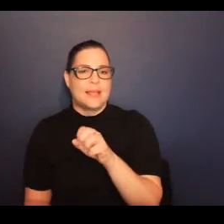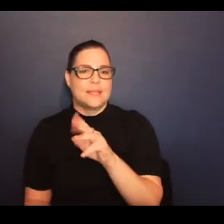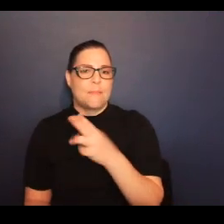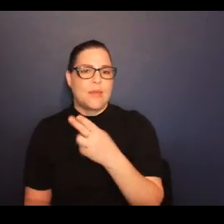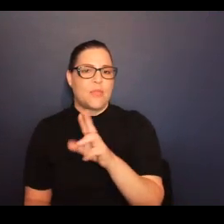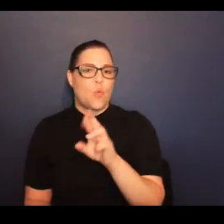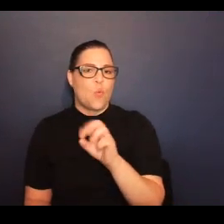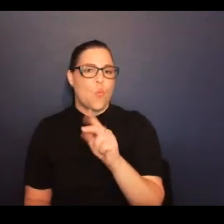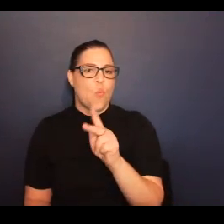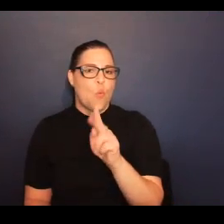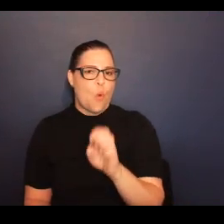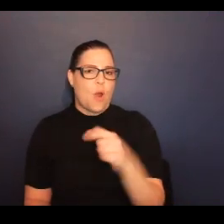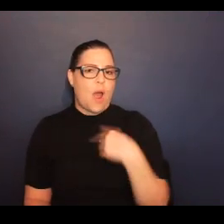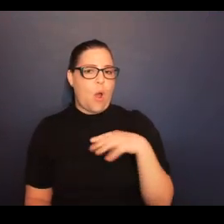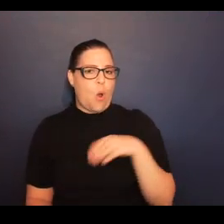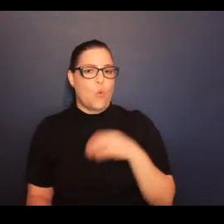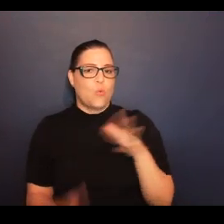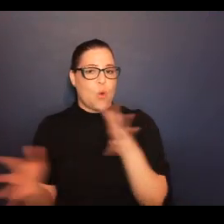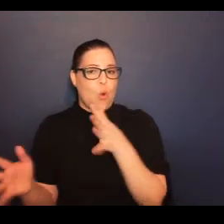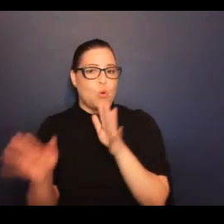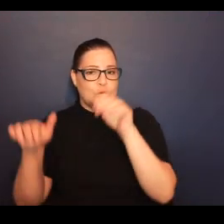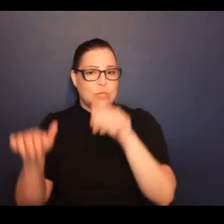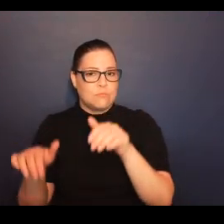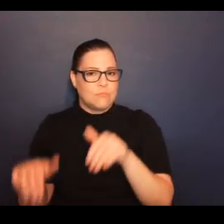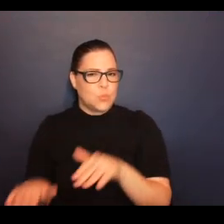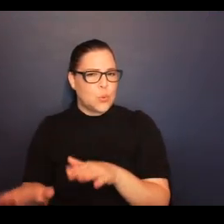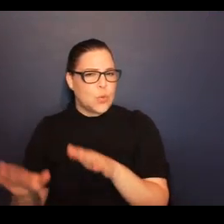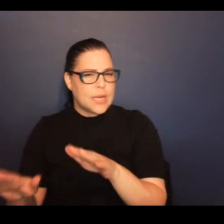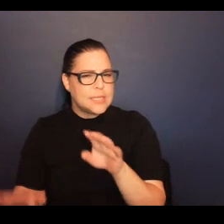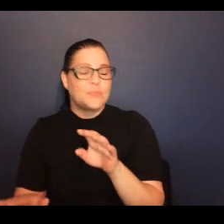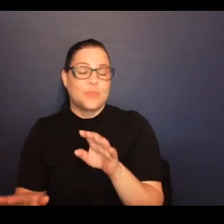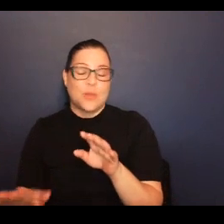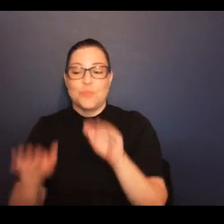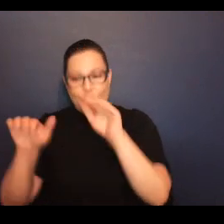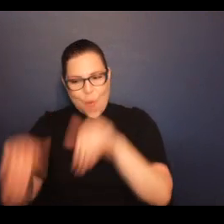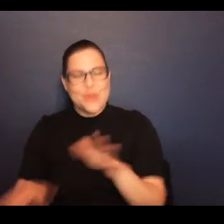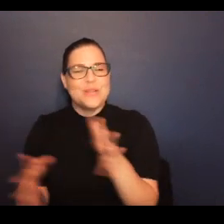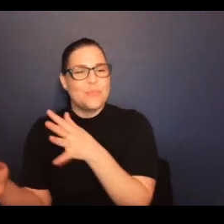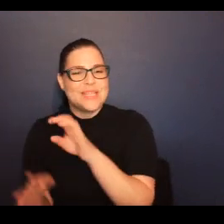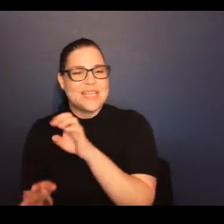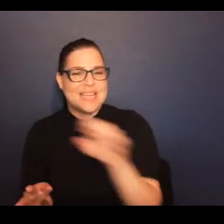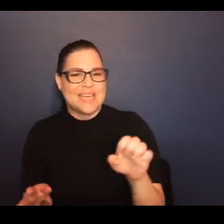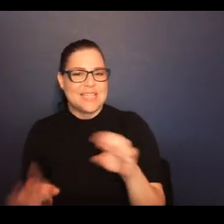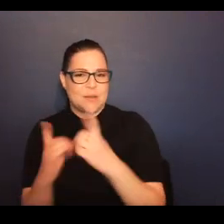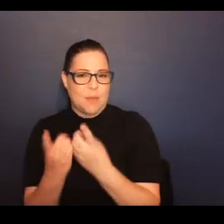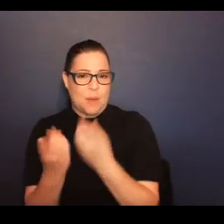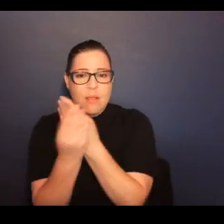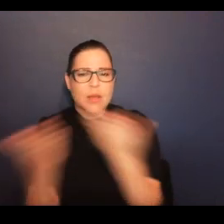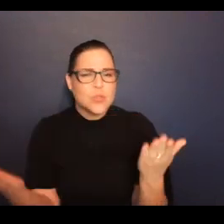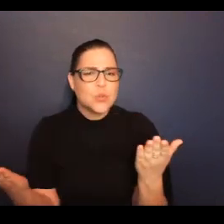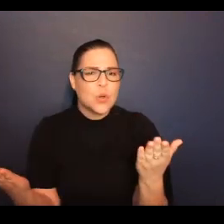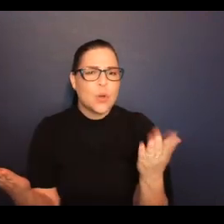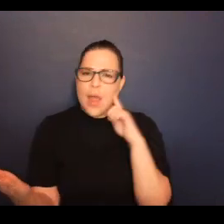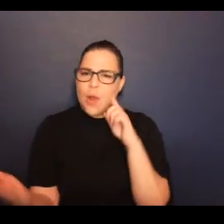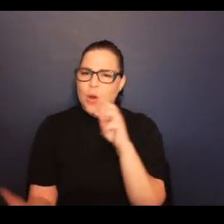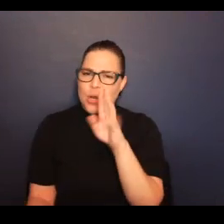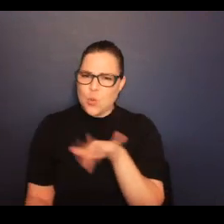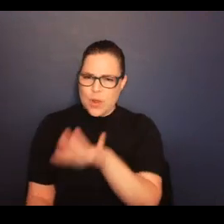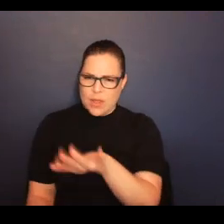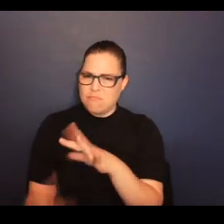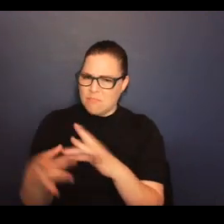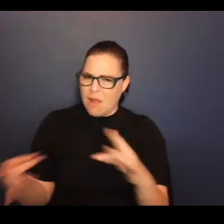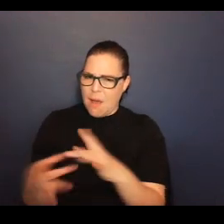I'm one of the owners of Ocean Breeze East Departments. How are you? Nice to see everyone. Happy holidays. I just heard what Tori said, and I